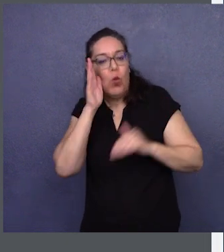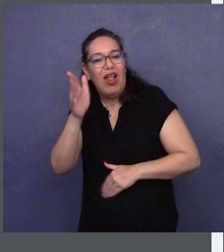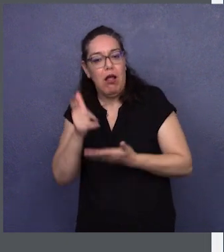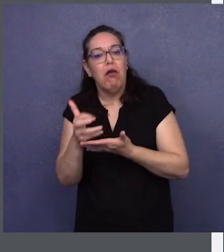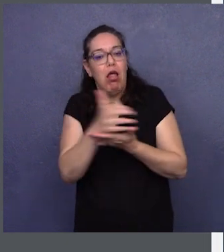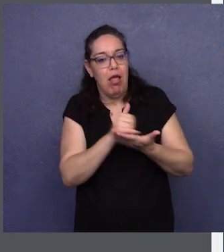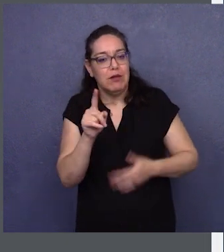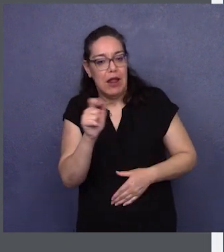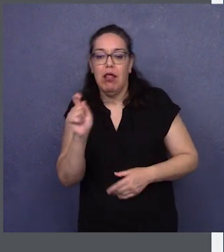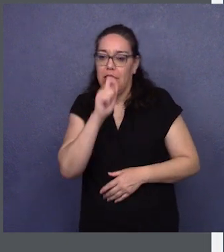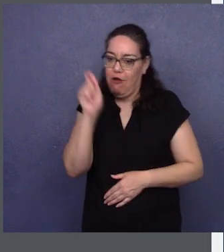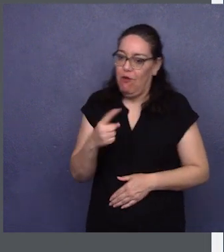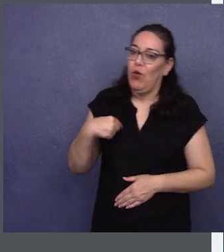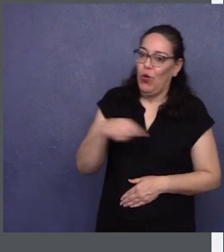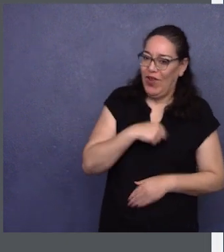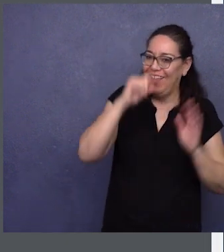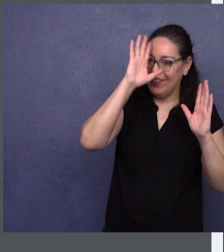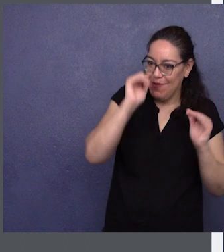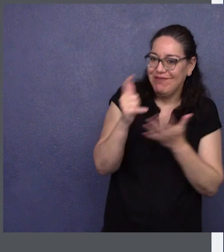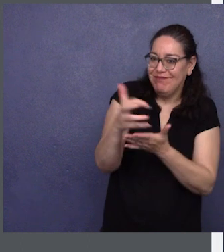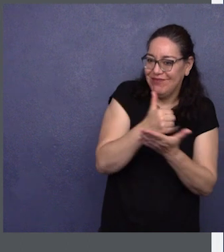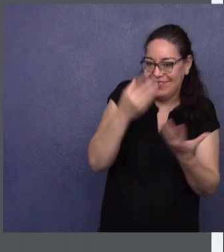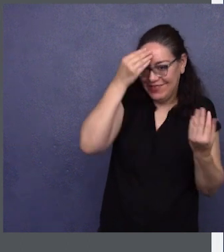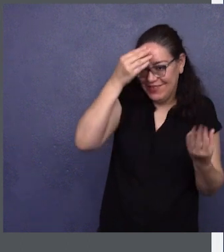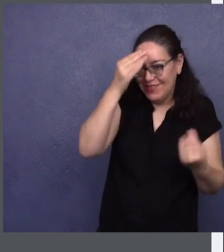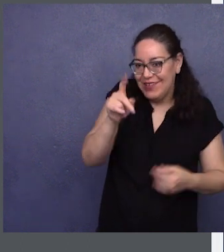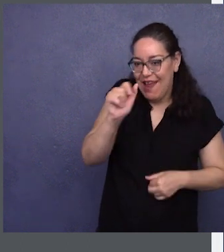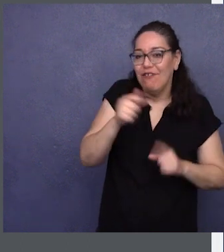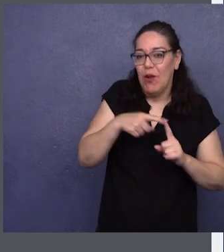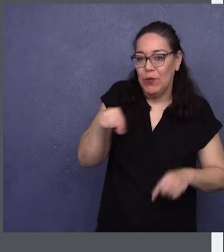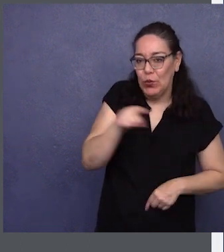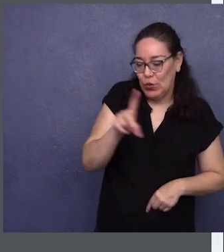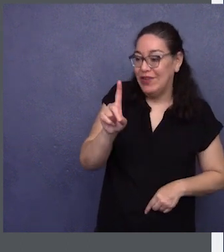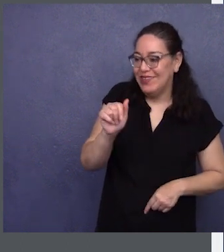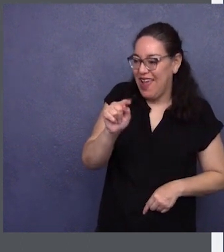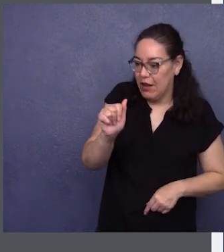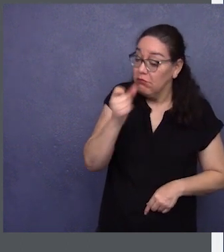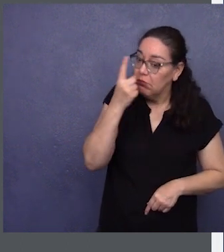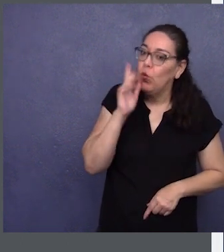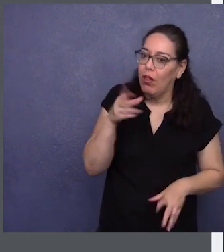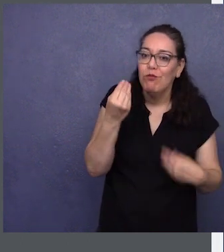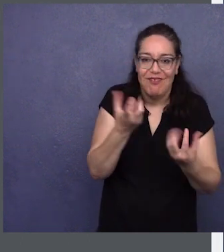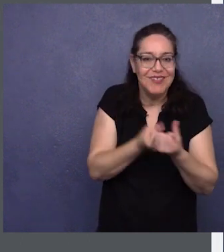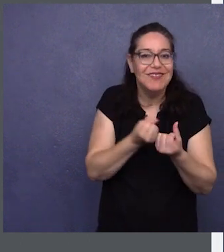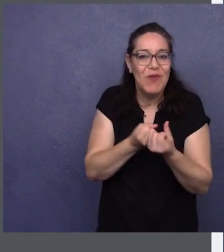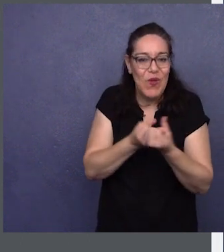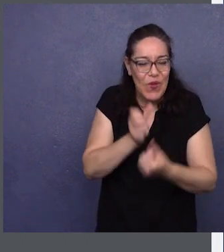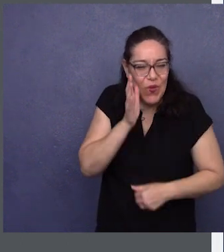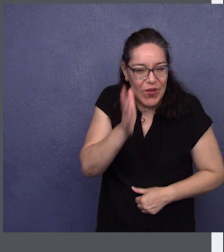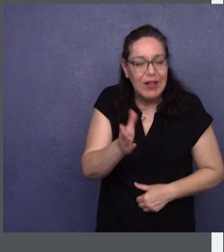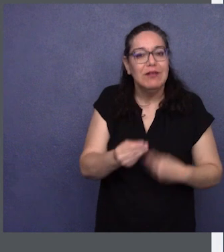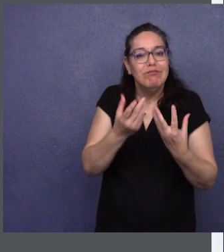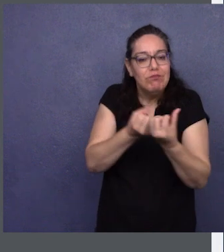are expecting to collect data from you. You will be provided with support as far as